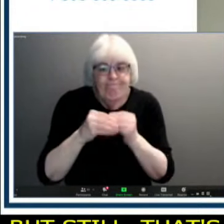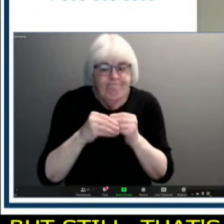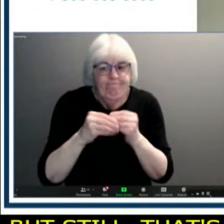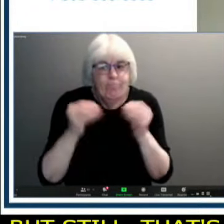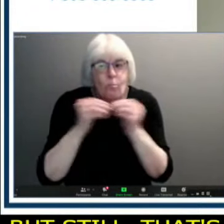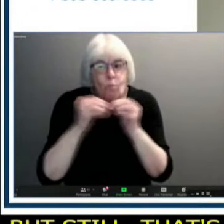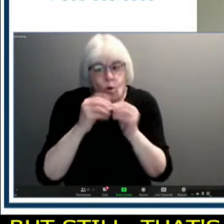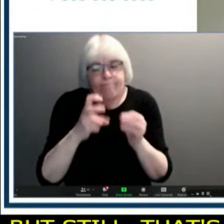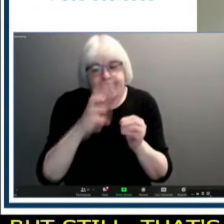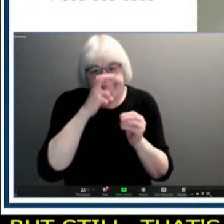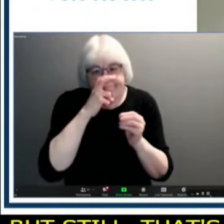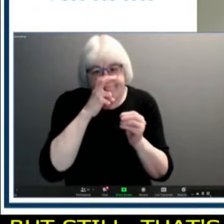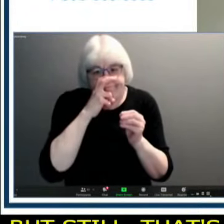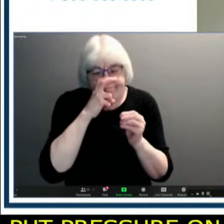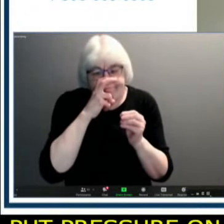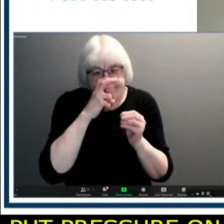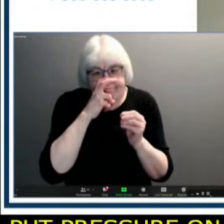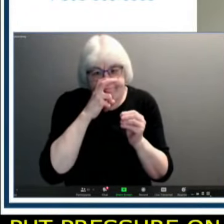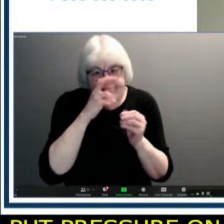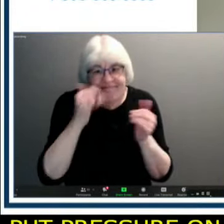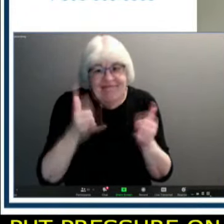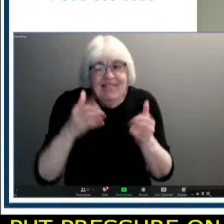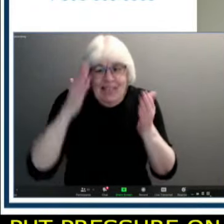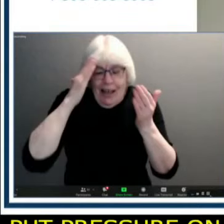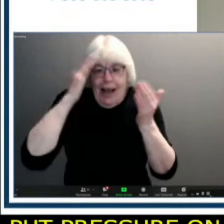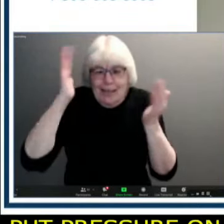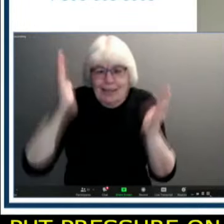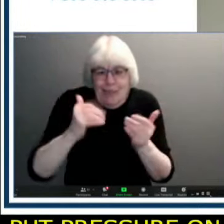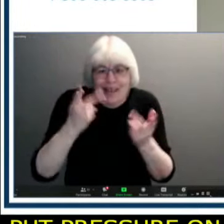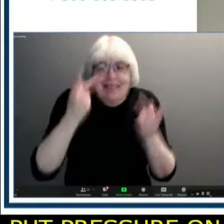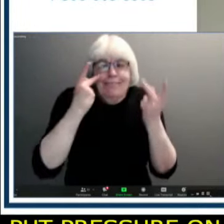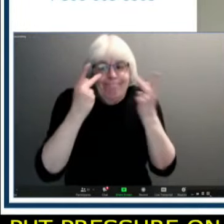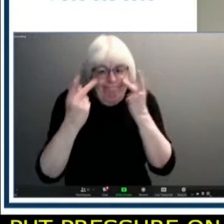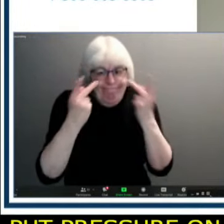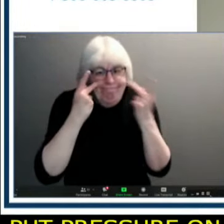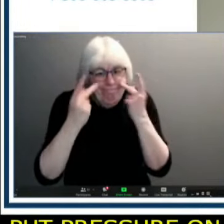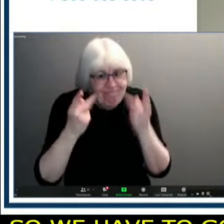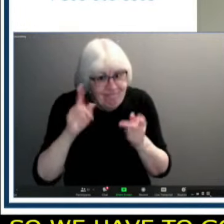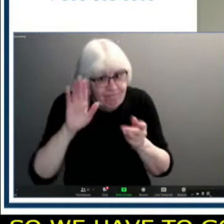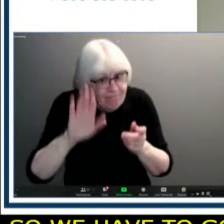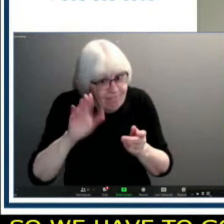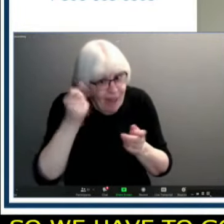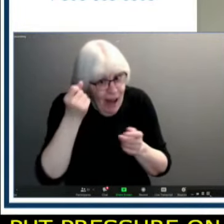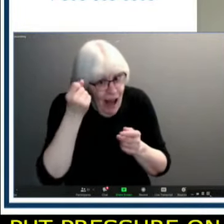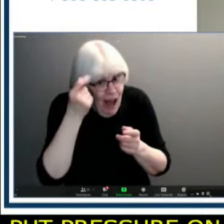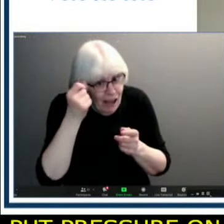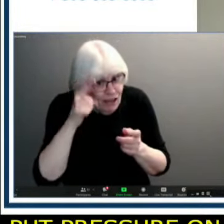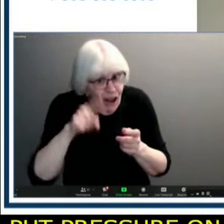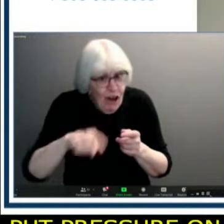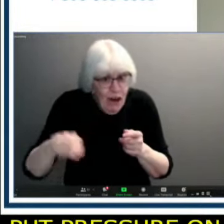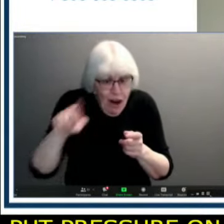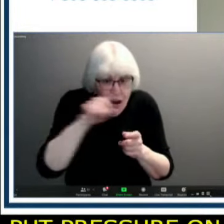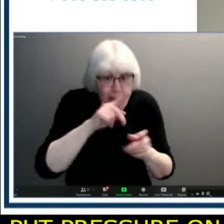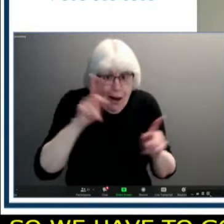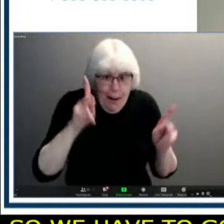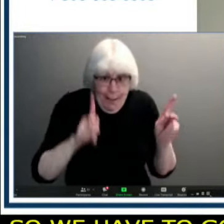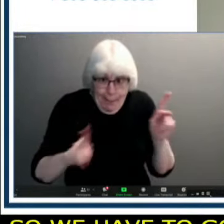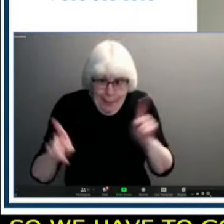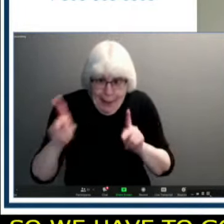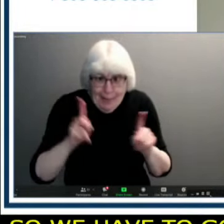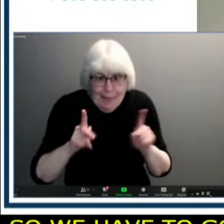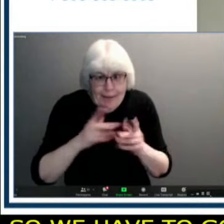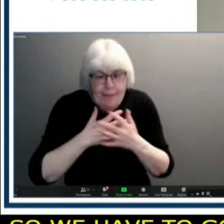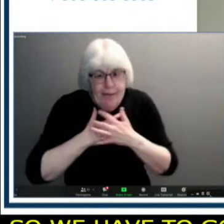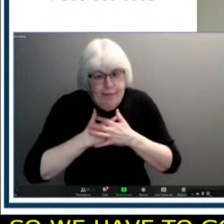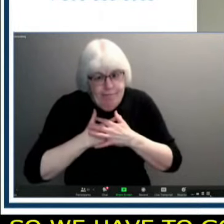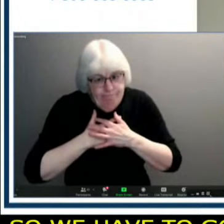what we expecting to see. And this is all dependent on Nova Scotians really taking to heart what we said last week and what we're emphasizing,